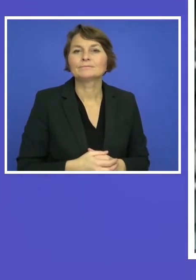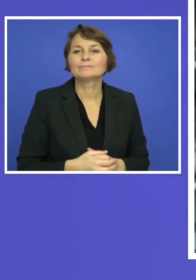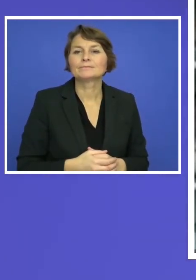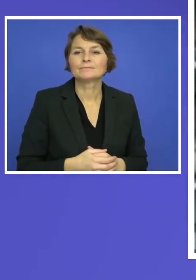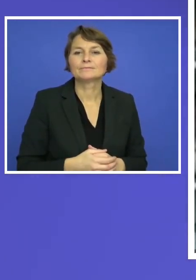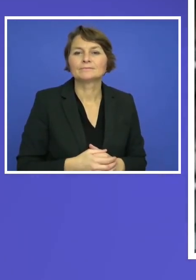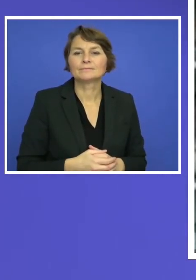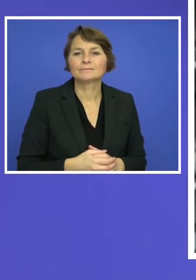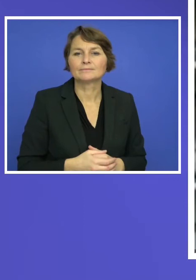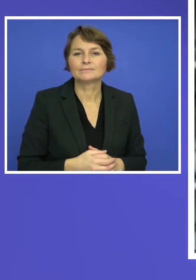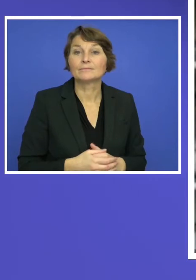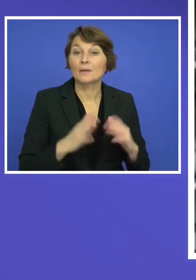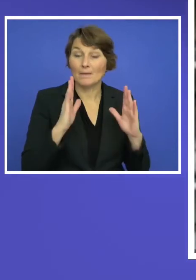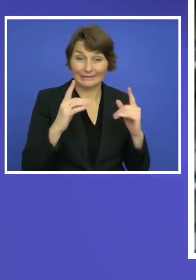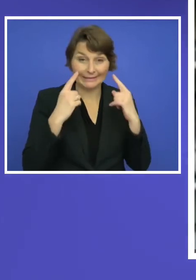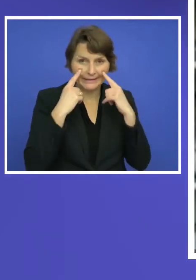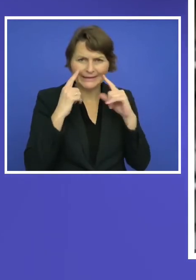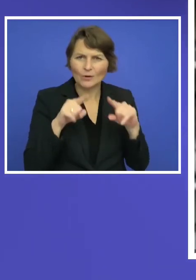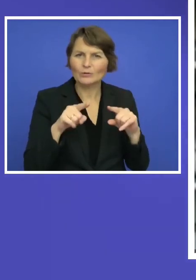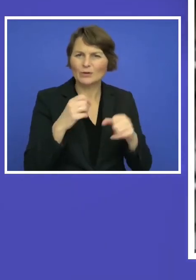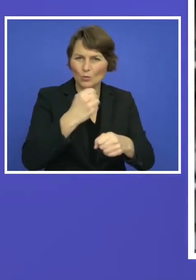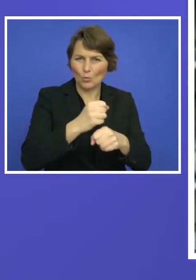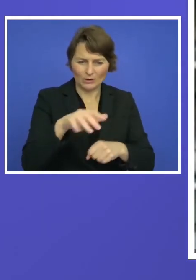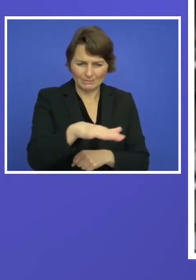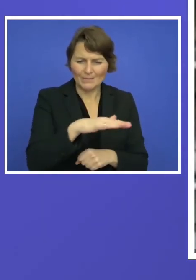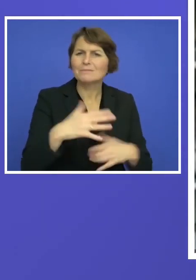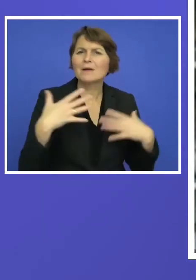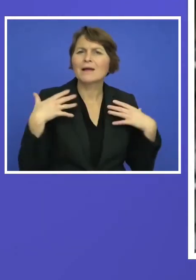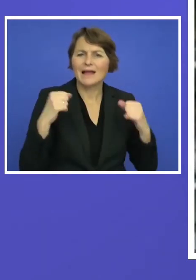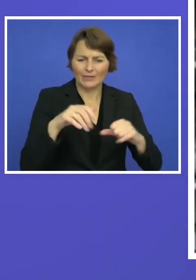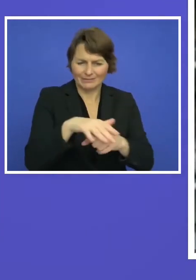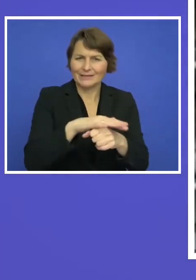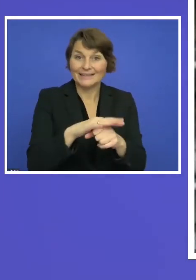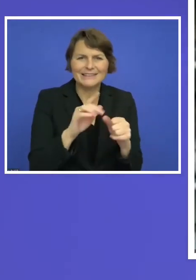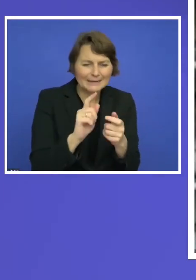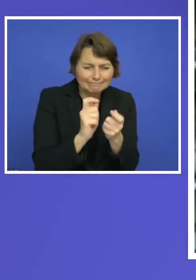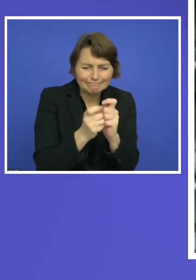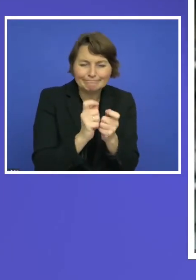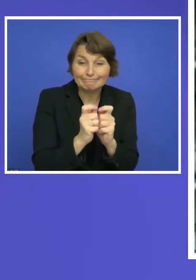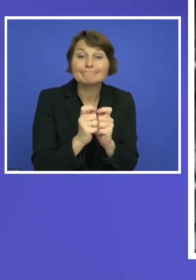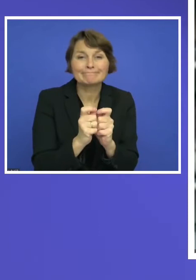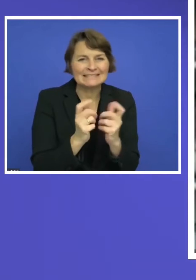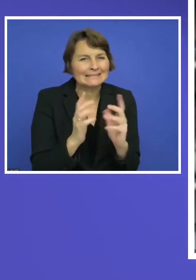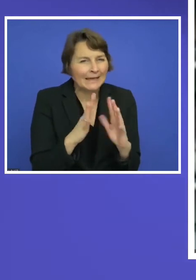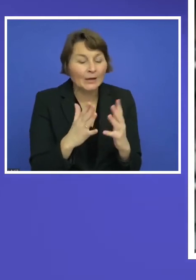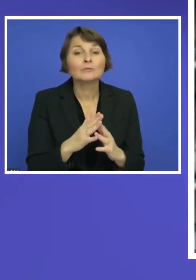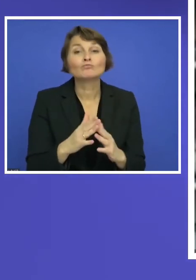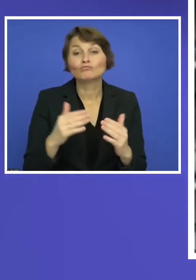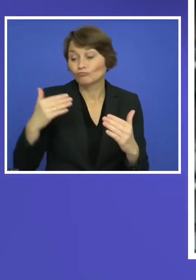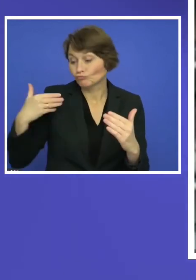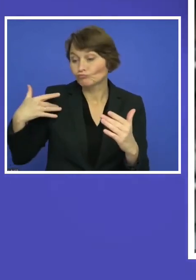health sector workplace. The ILO has been doing that for a long while.